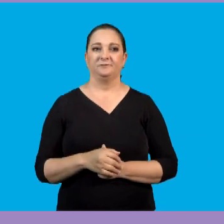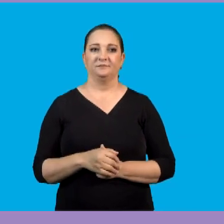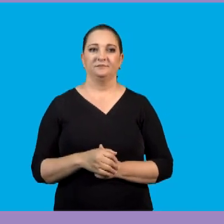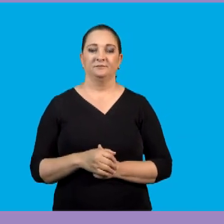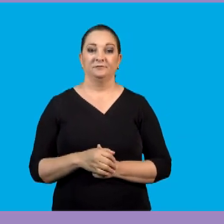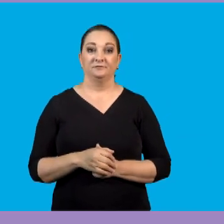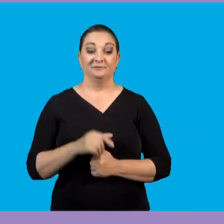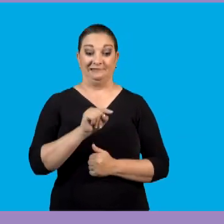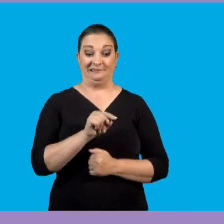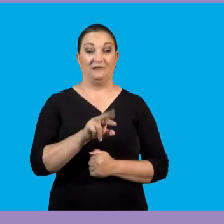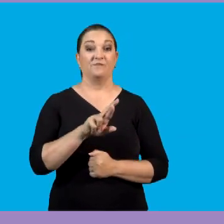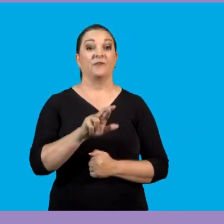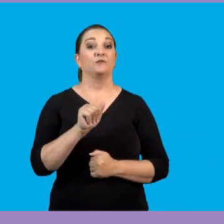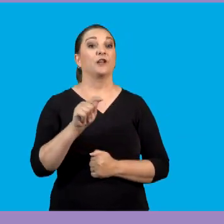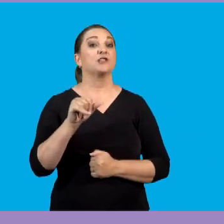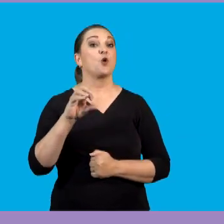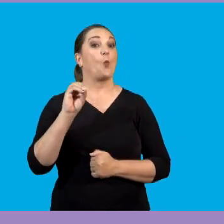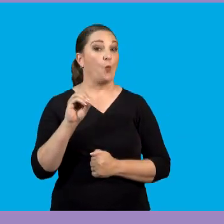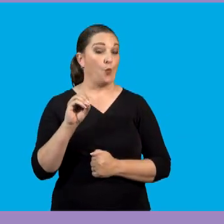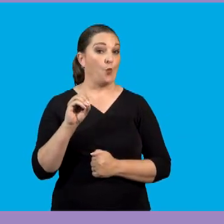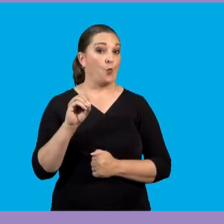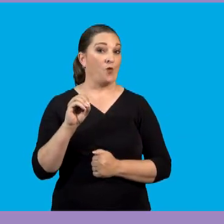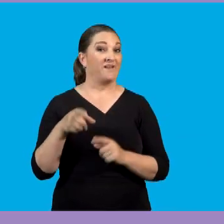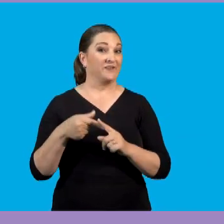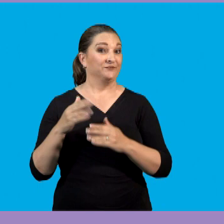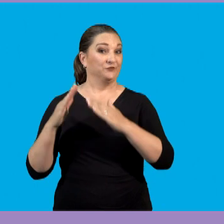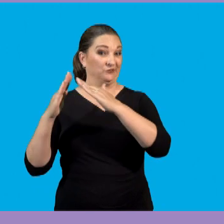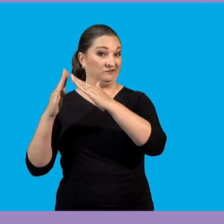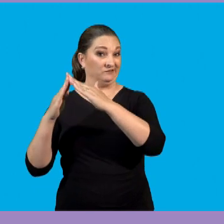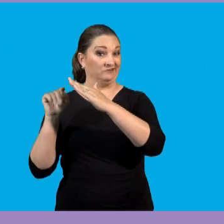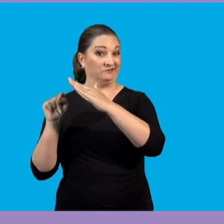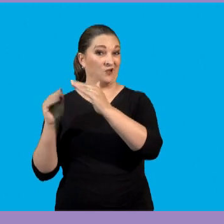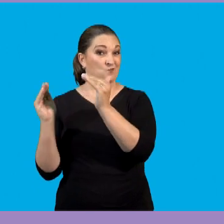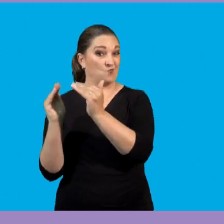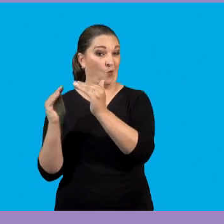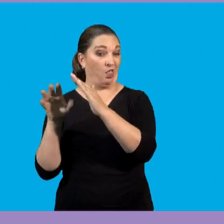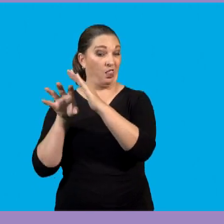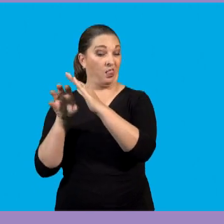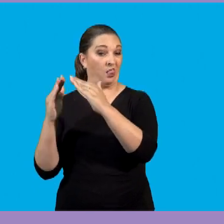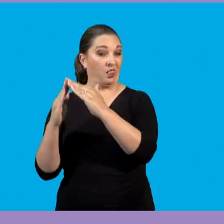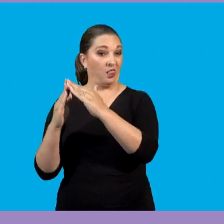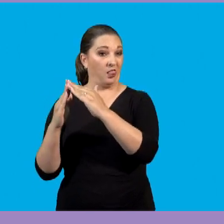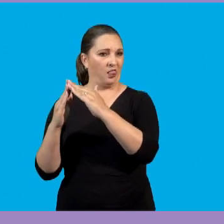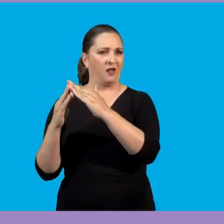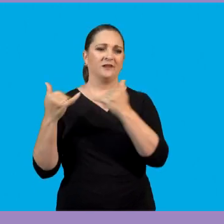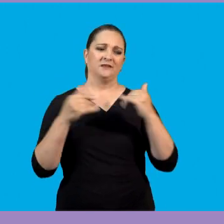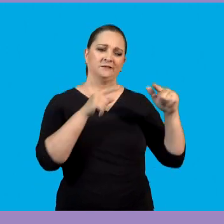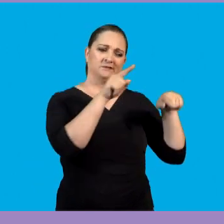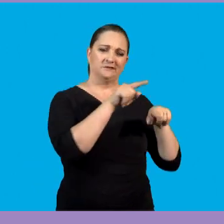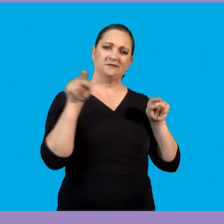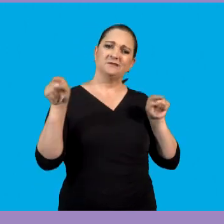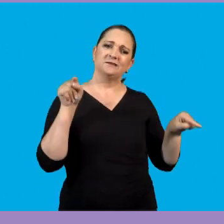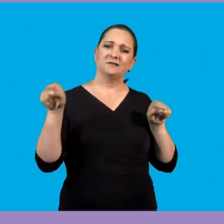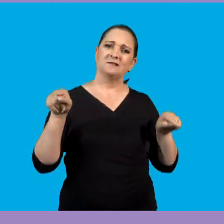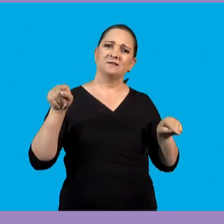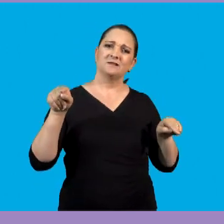3. So that is the ratio of those sides in the smaller triangle. Which ones